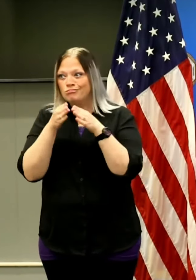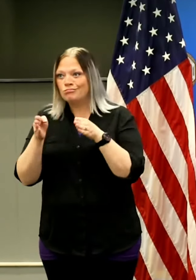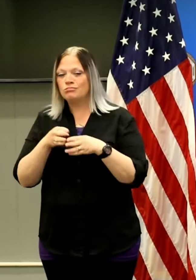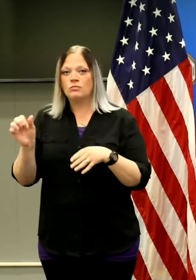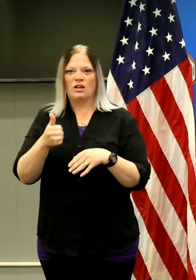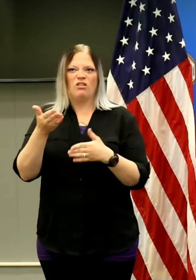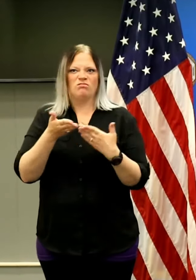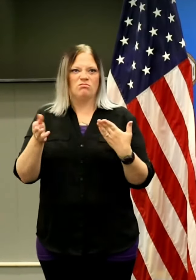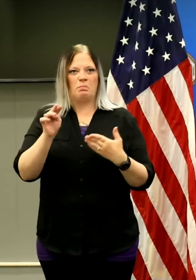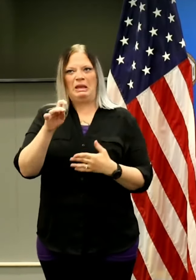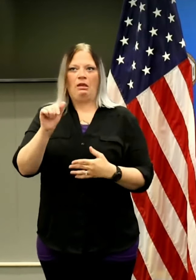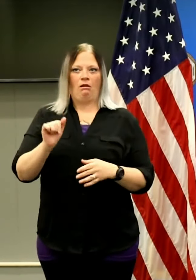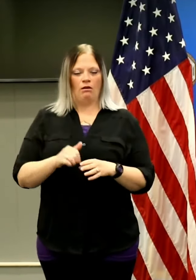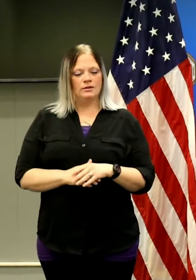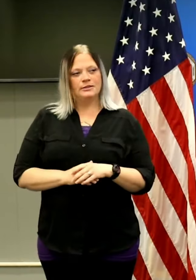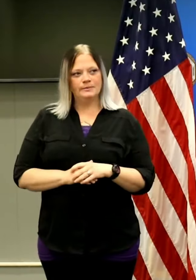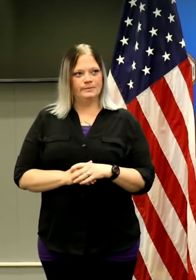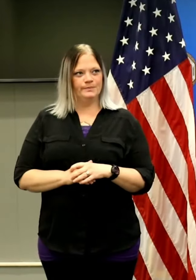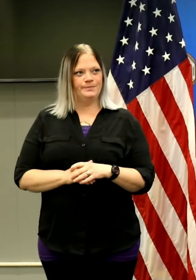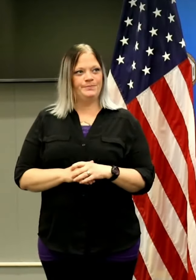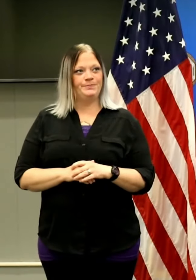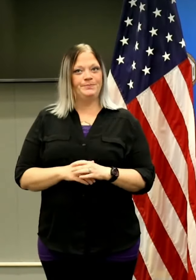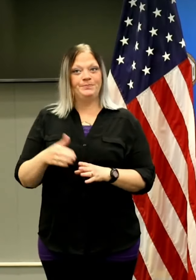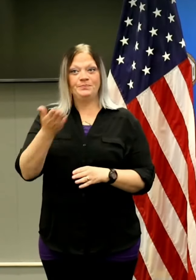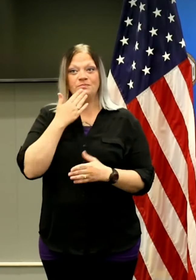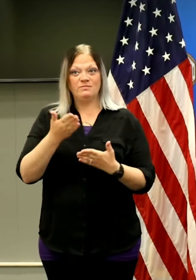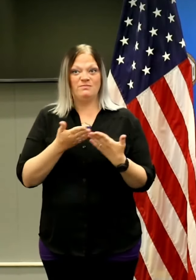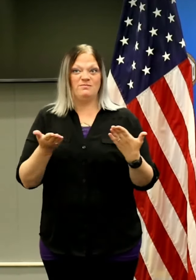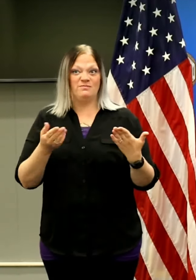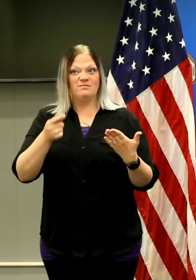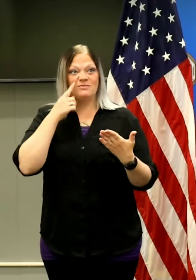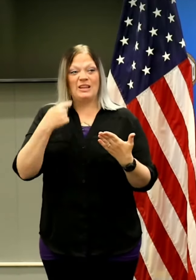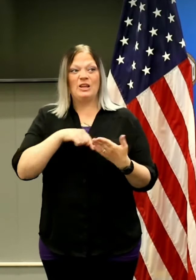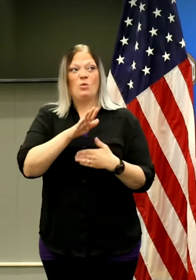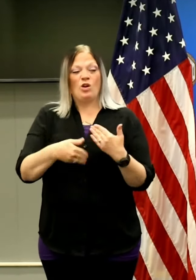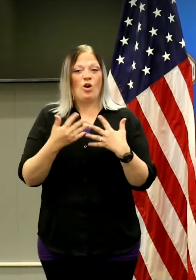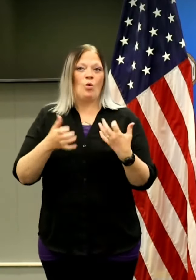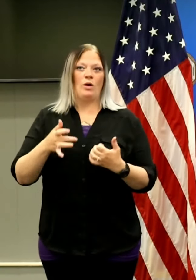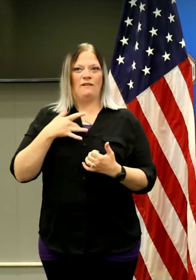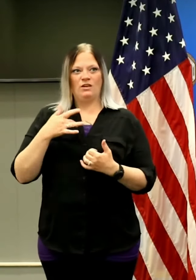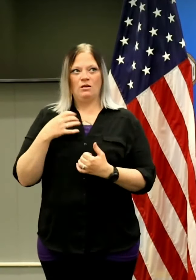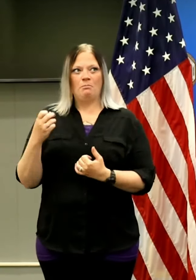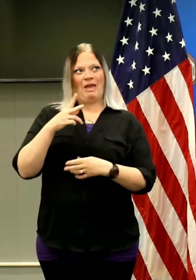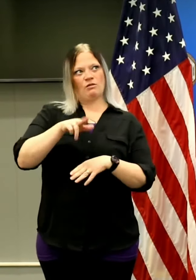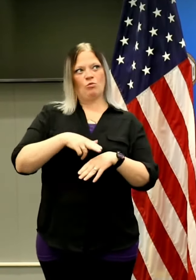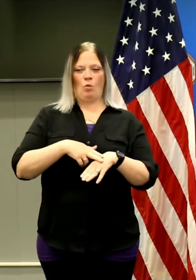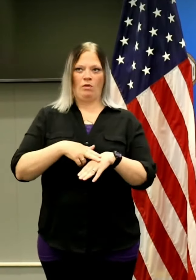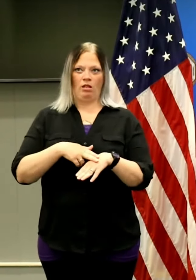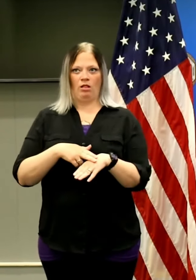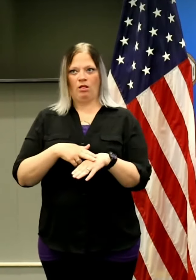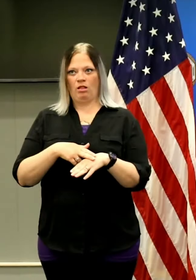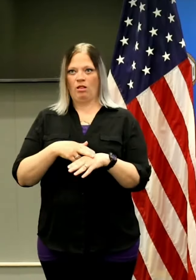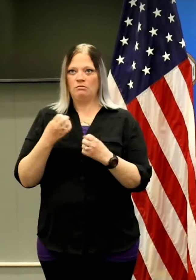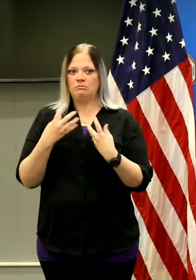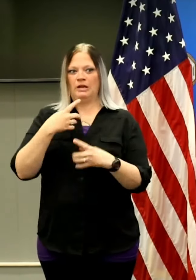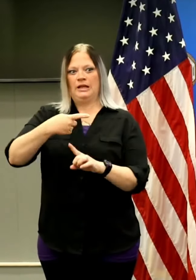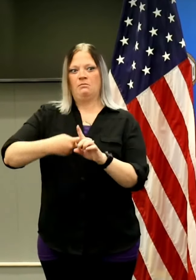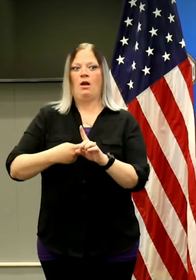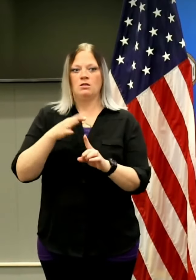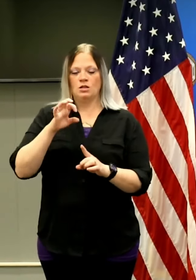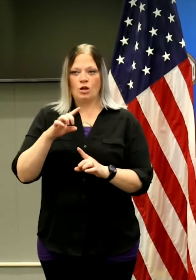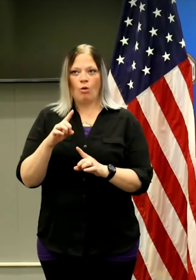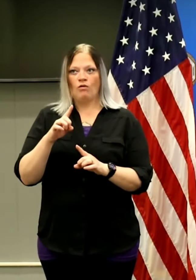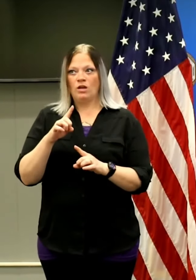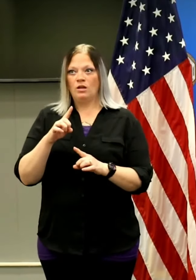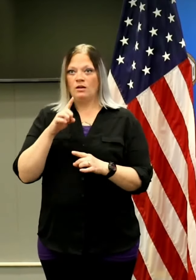media. And that's a good thing, because I think we all really want to feel like we're getting back to normal after a number of months of COVID and truthfully